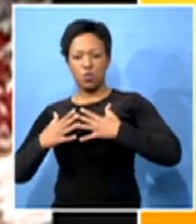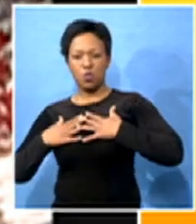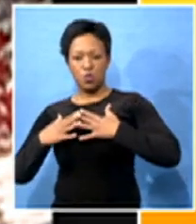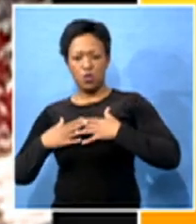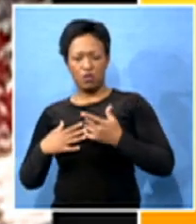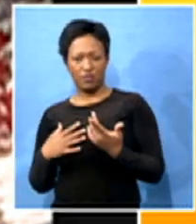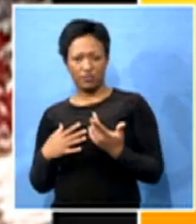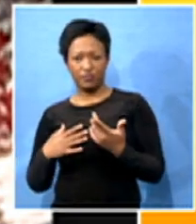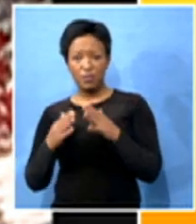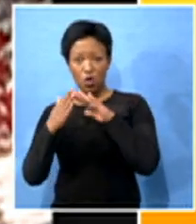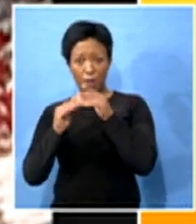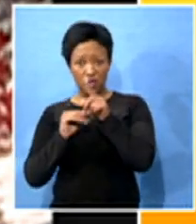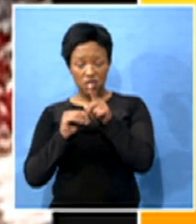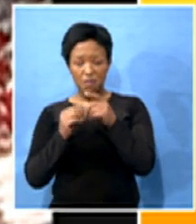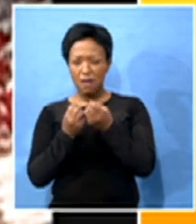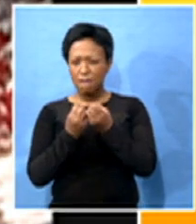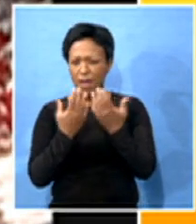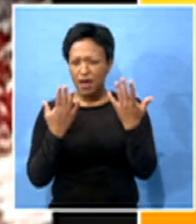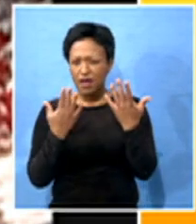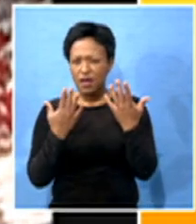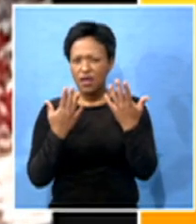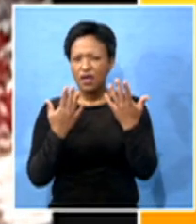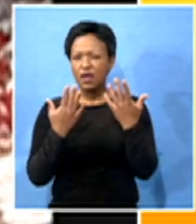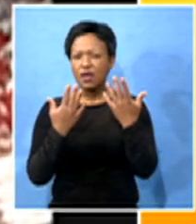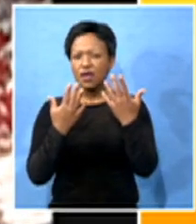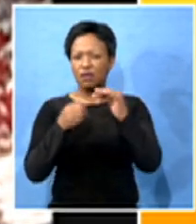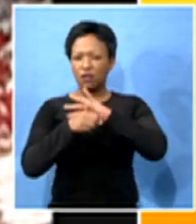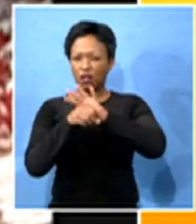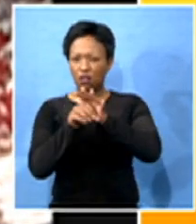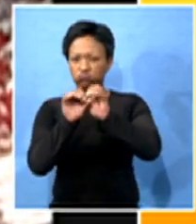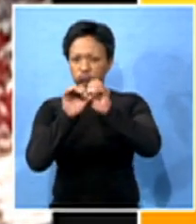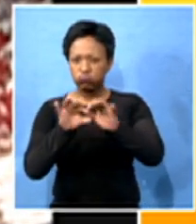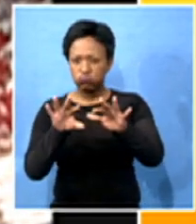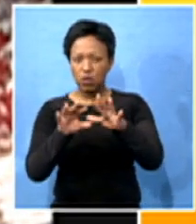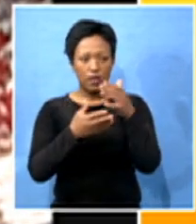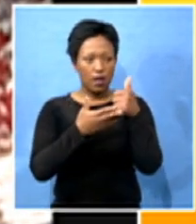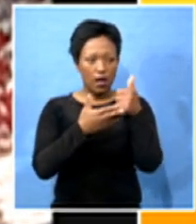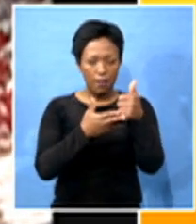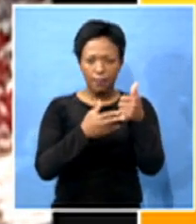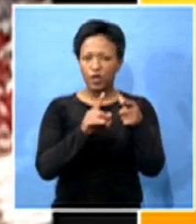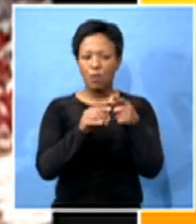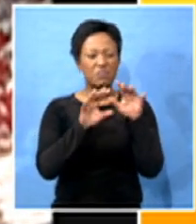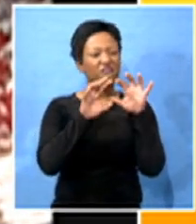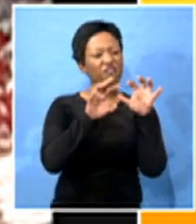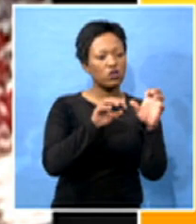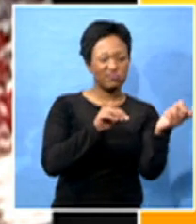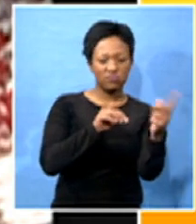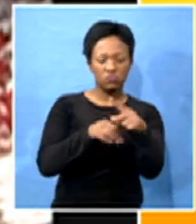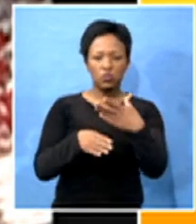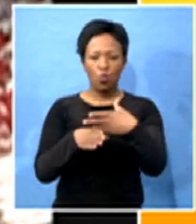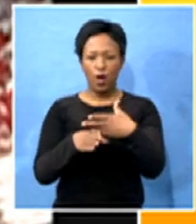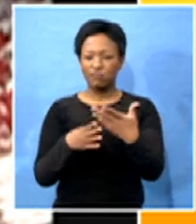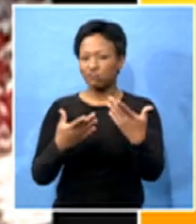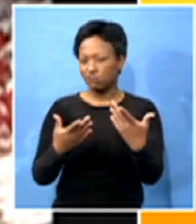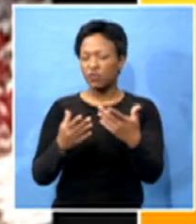do you have a lot of infections? Do they get help? Are they forced to go to work? Perhaps you can tell us what it's like in